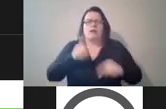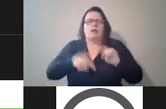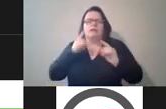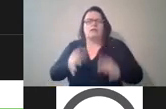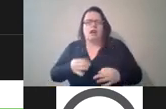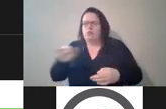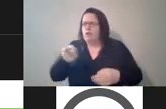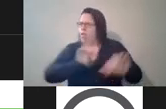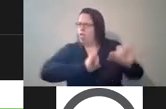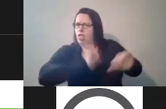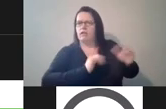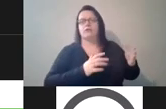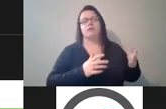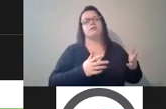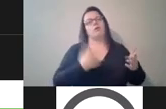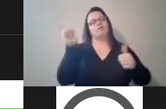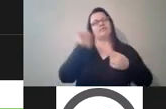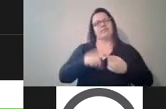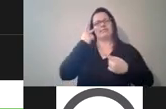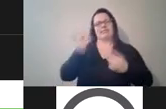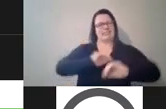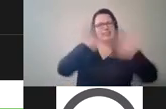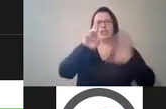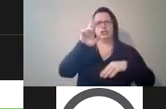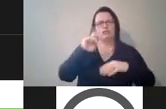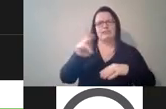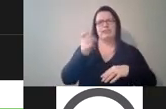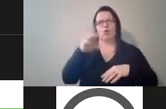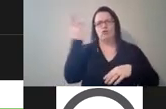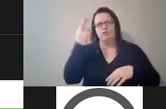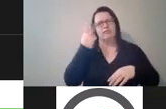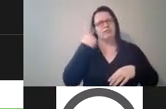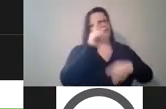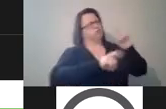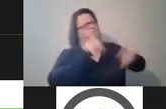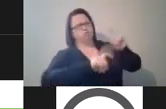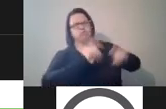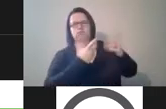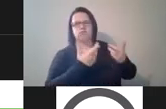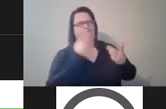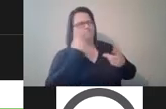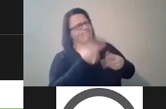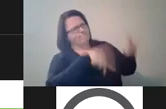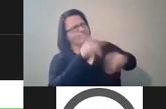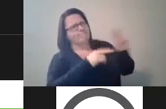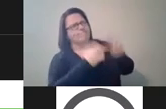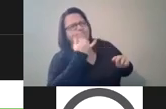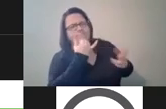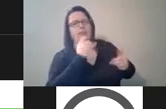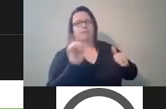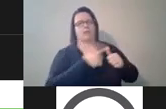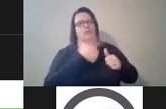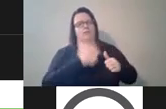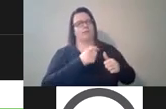But until there's a presenting risk and a reason why we'd even question them, we really need to come at it from the point of autonomy